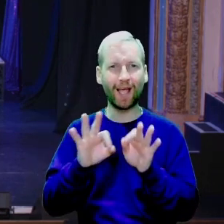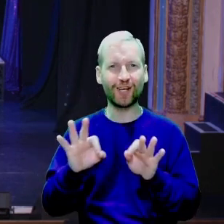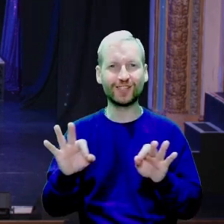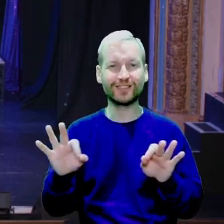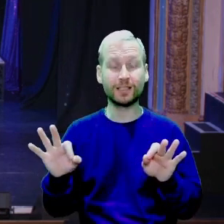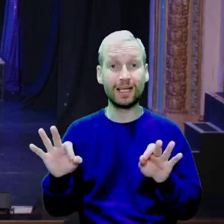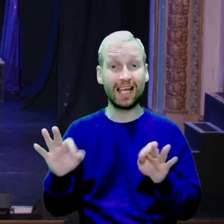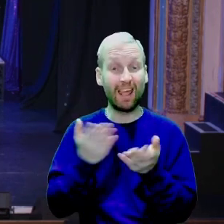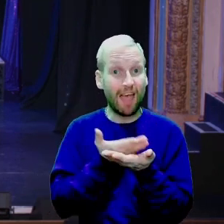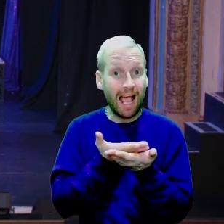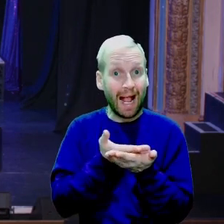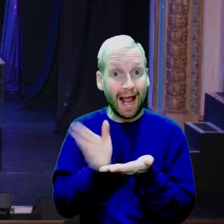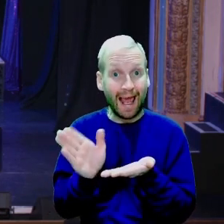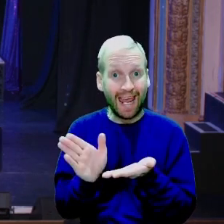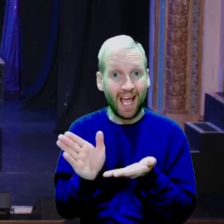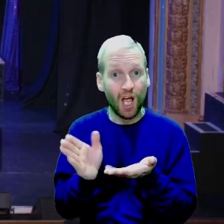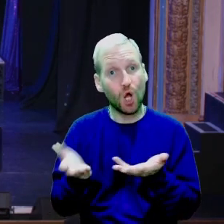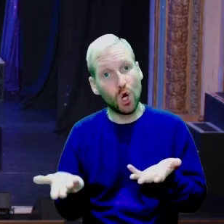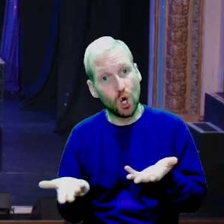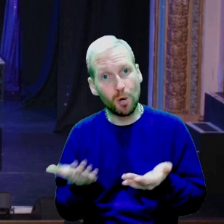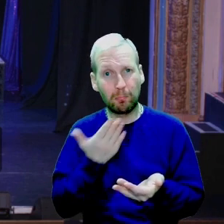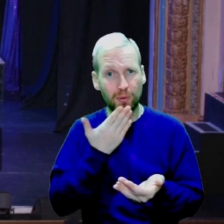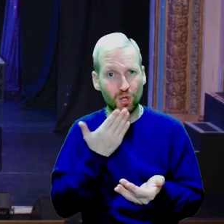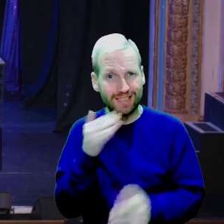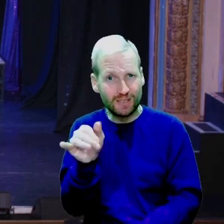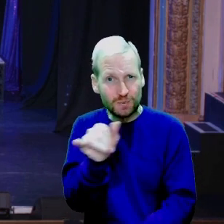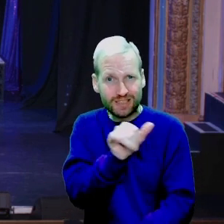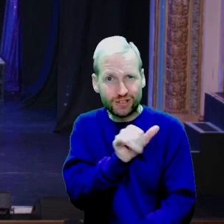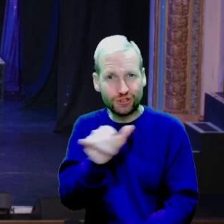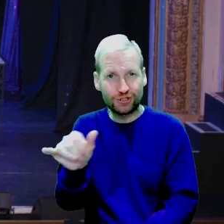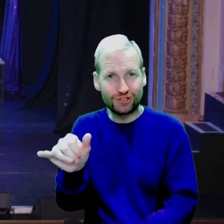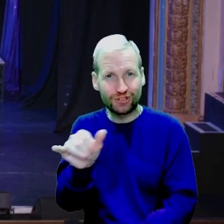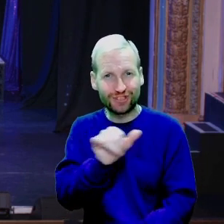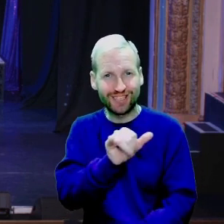Either it was very clear or it was very boring. I'm not quite sure which.